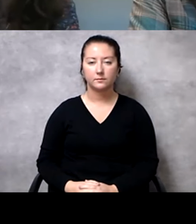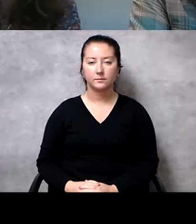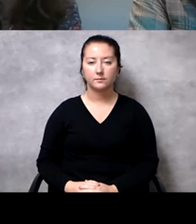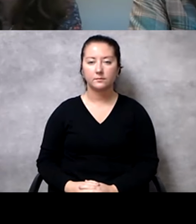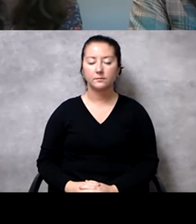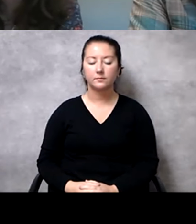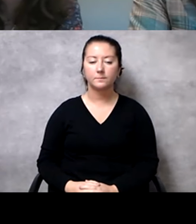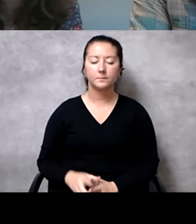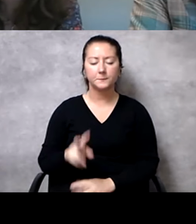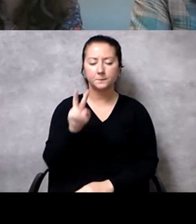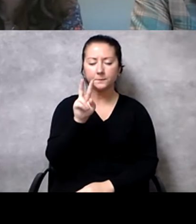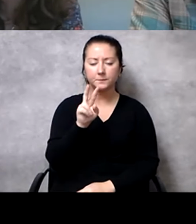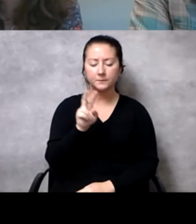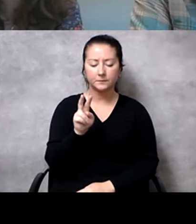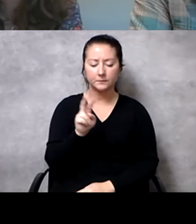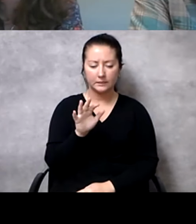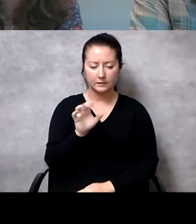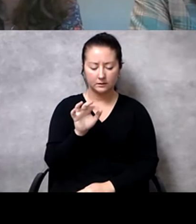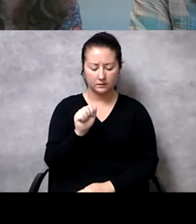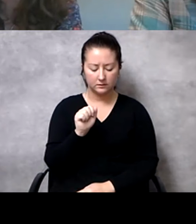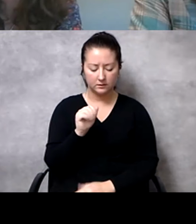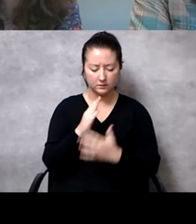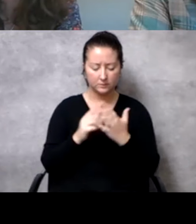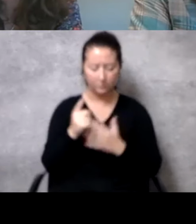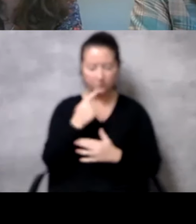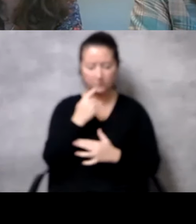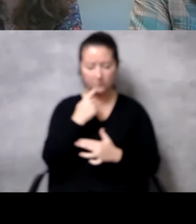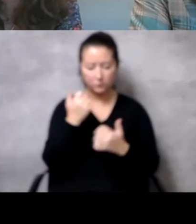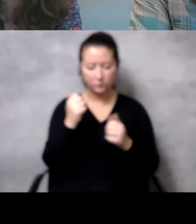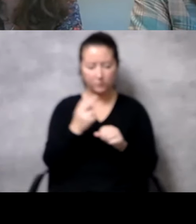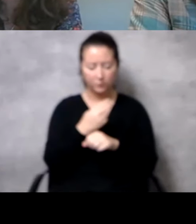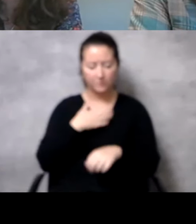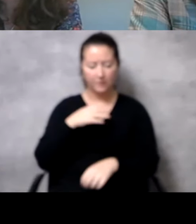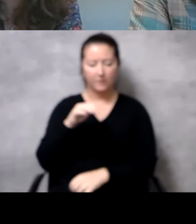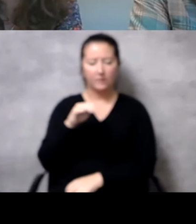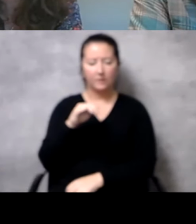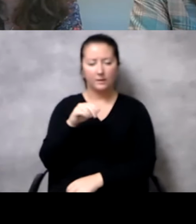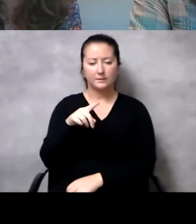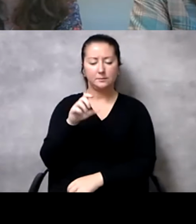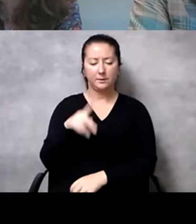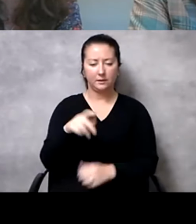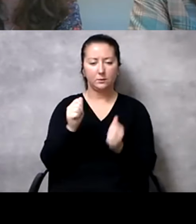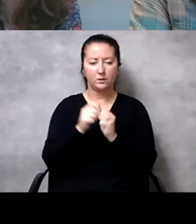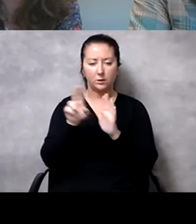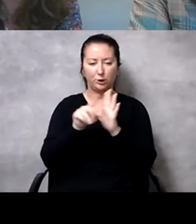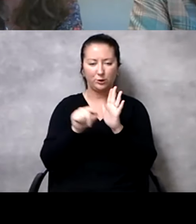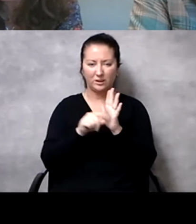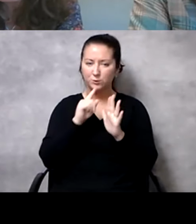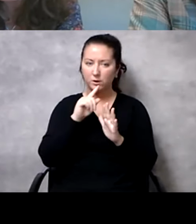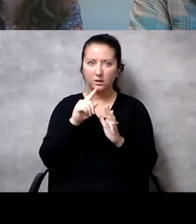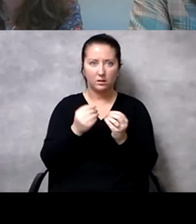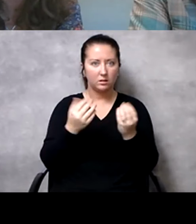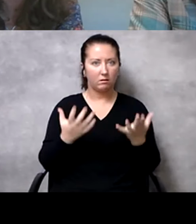So let's see, someone said they tried to use my IDP in science careers with their undergrads. It felt like it was pretty involved. Yeah.